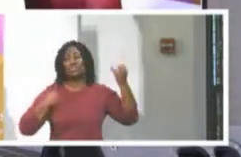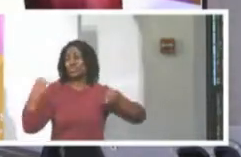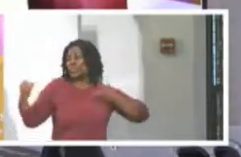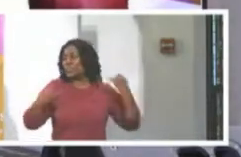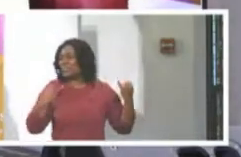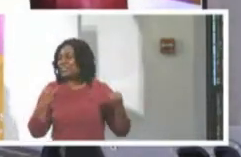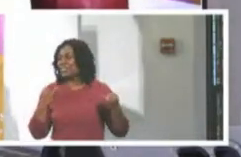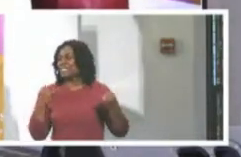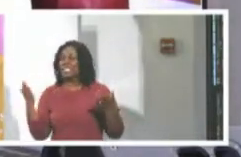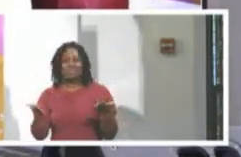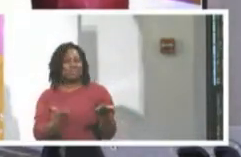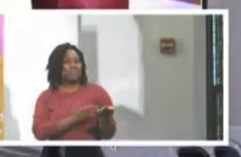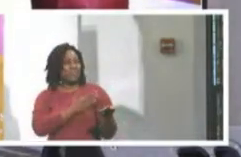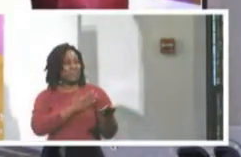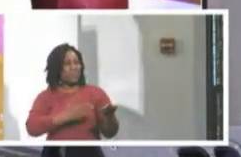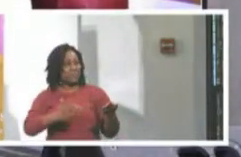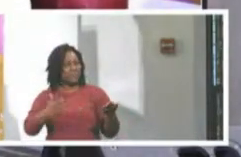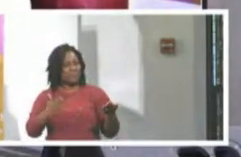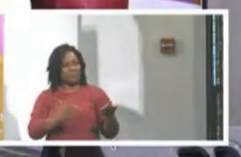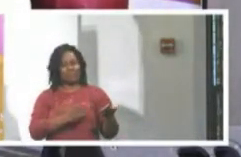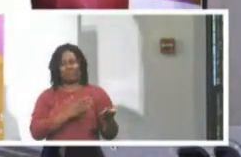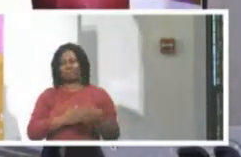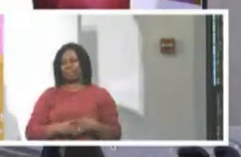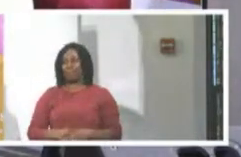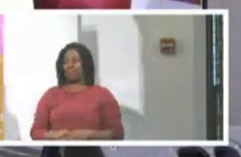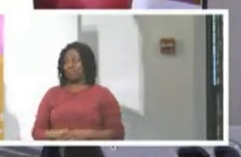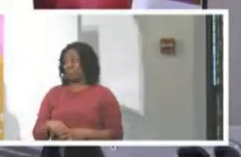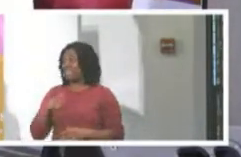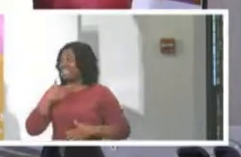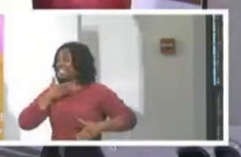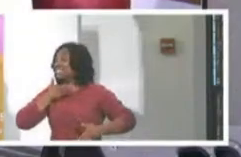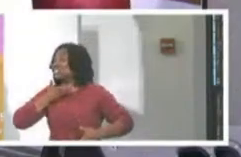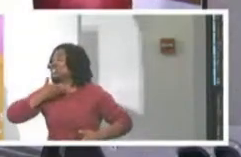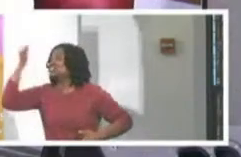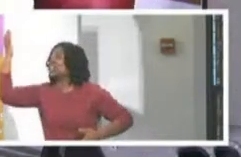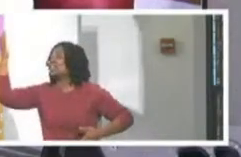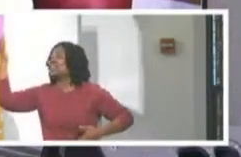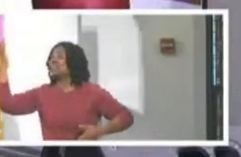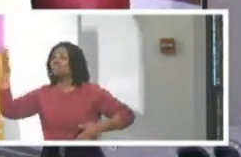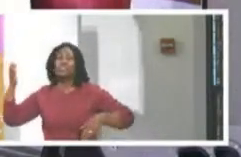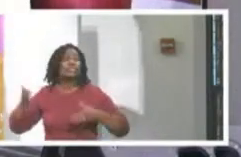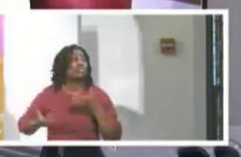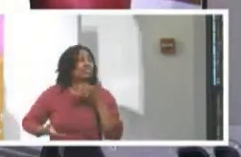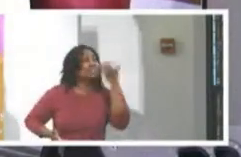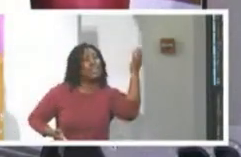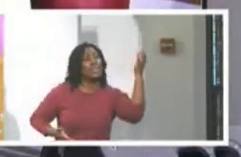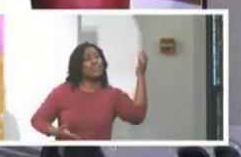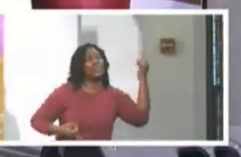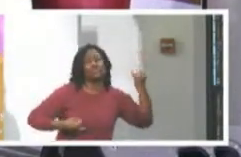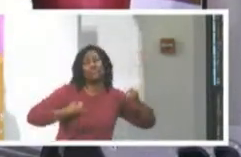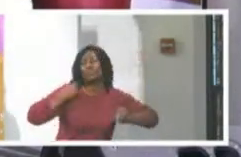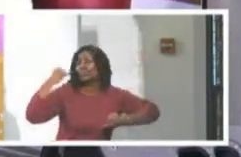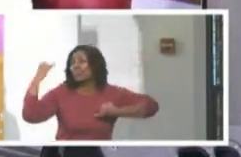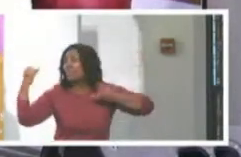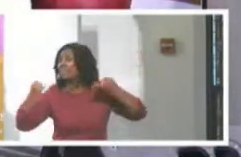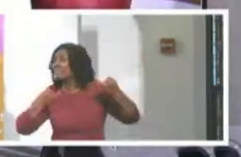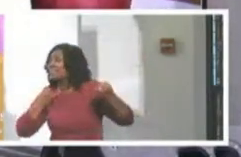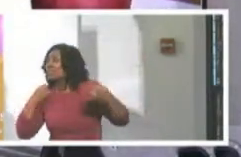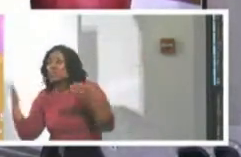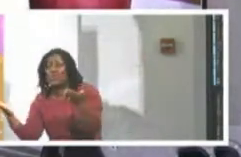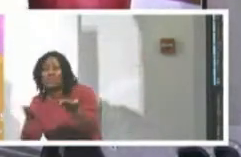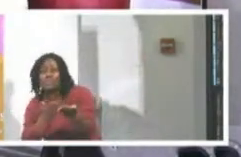with songs. It says, let us shout joyfully to him with